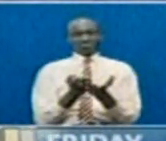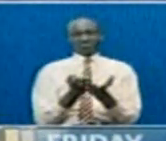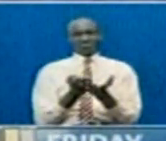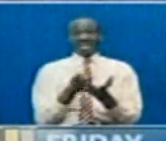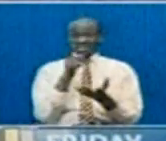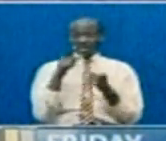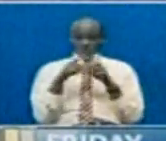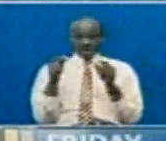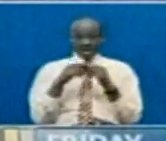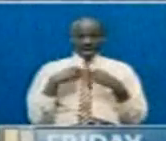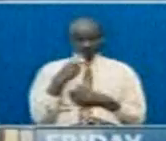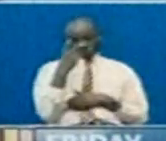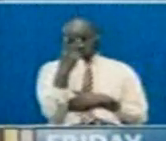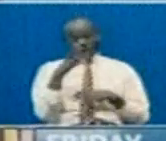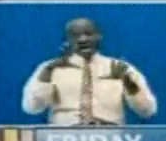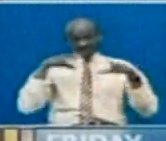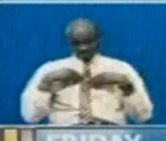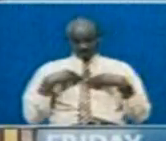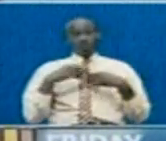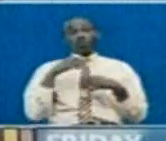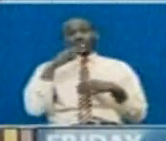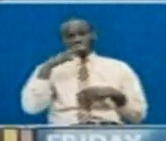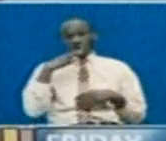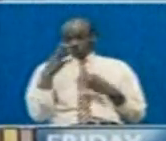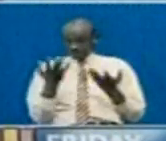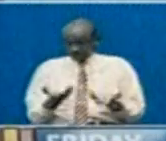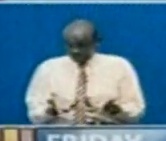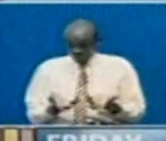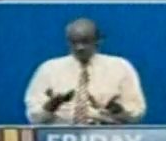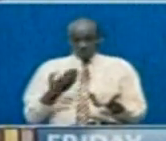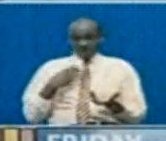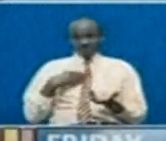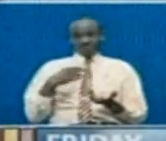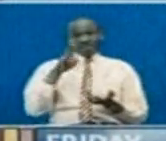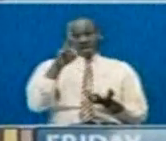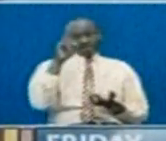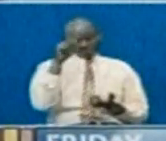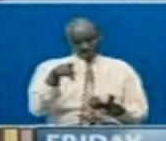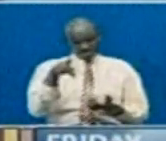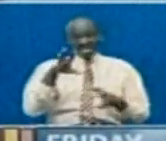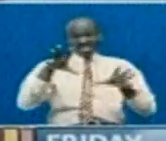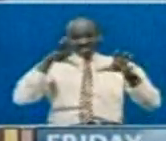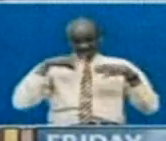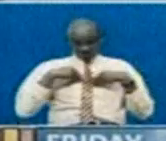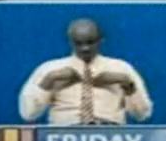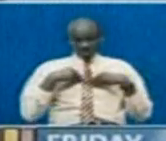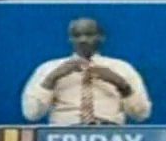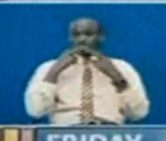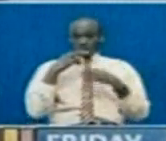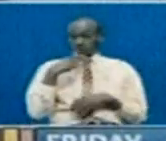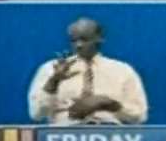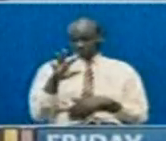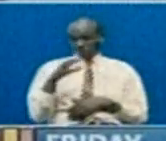That word has two acceptable pronunciations when we talk of RP, that is received pronunciation. Okay. You'd talk